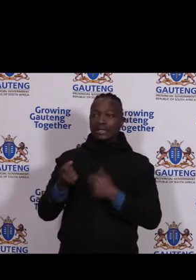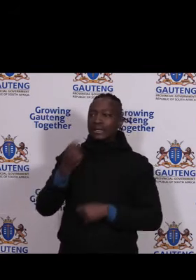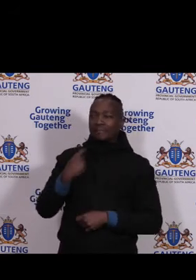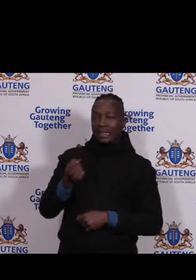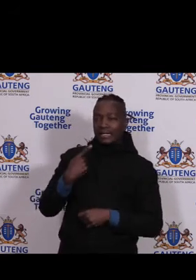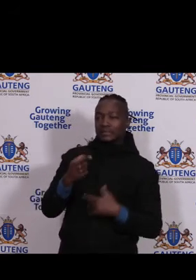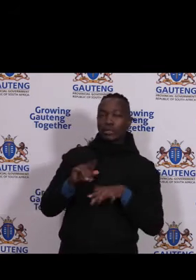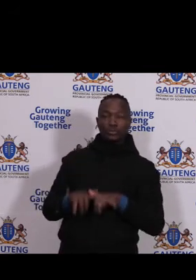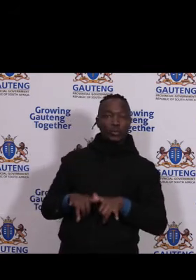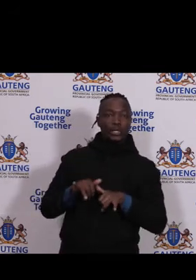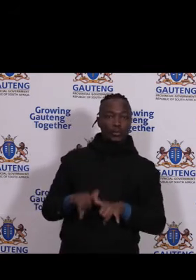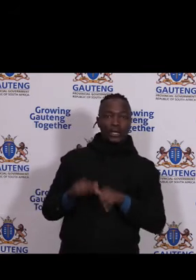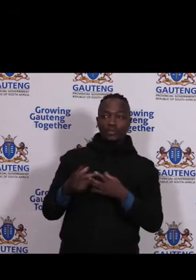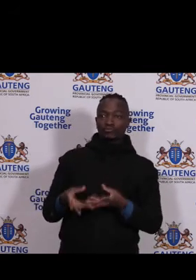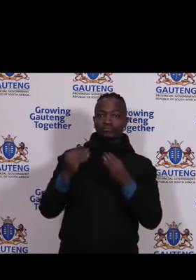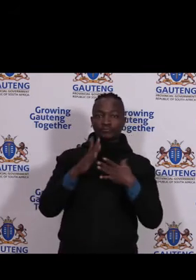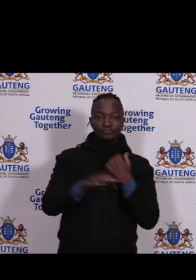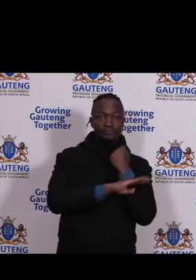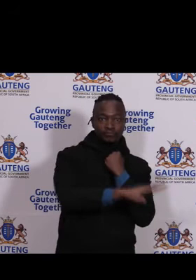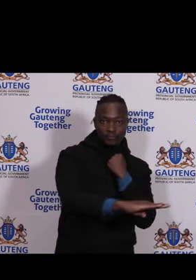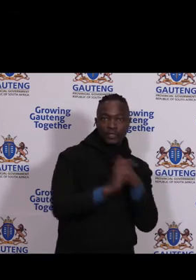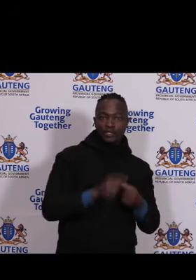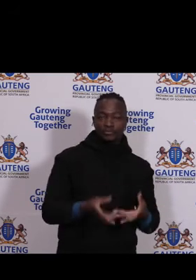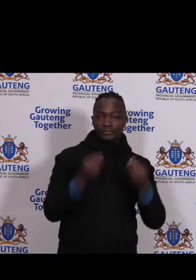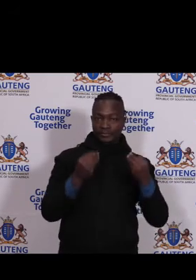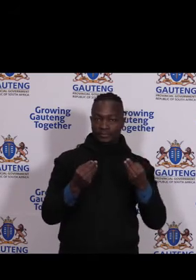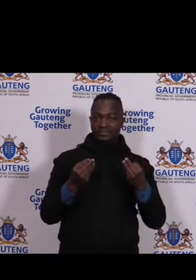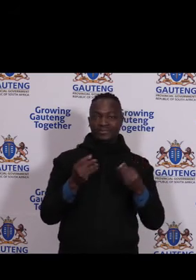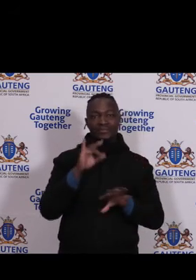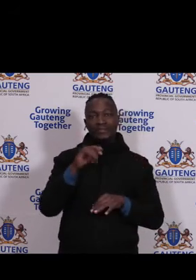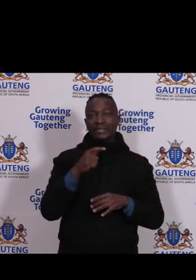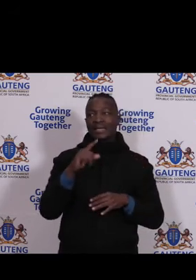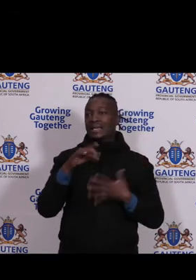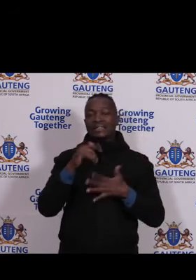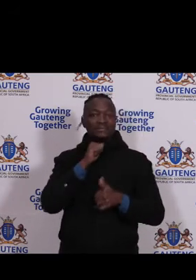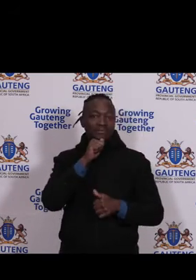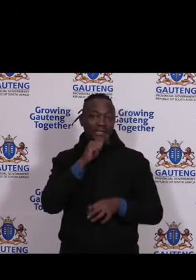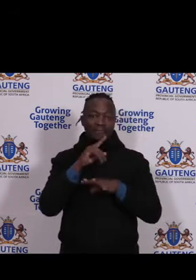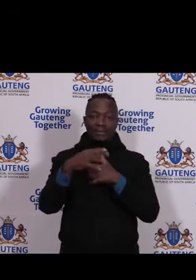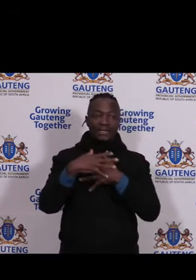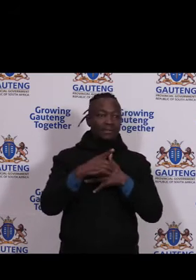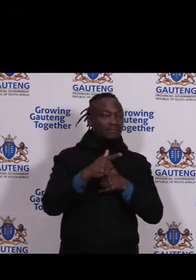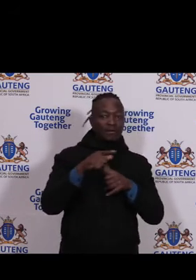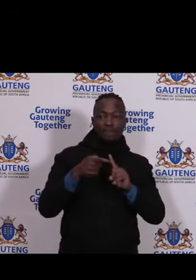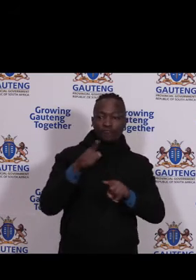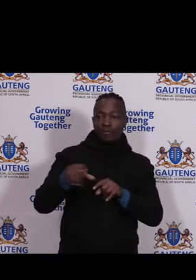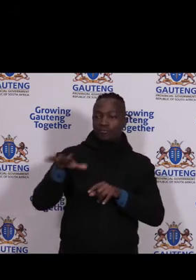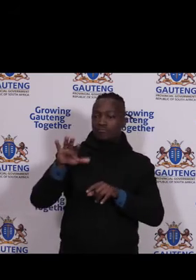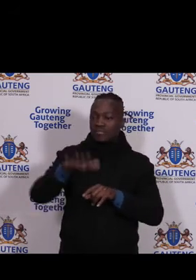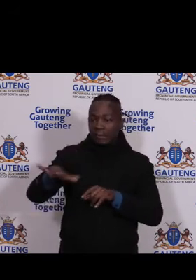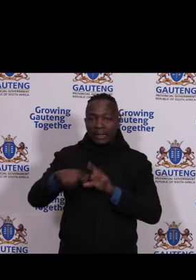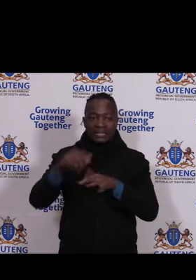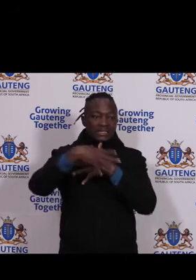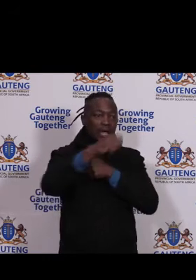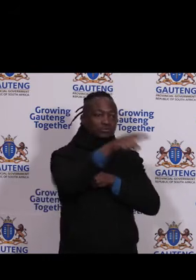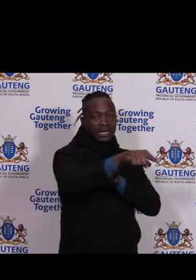meantime whilst they are waiting for a formal bed, even if it's outside the public sector and also referred to a